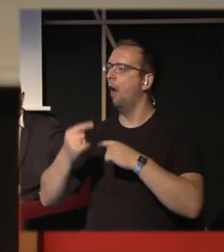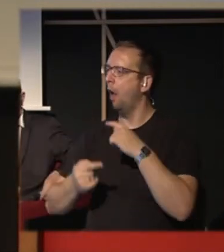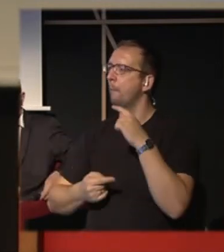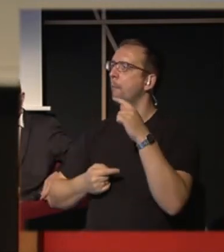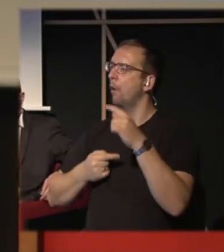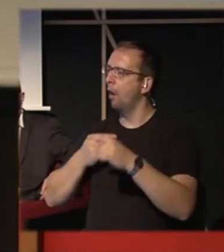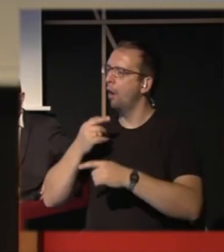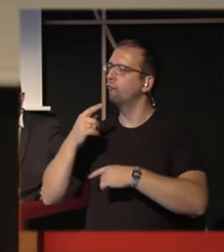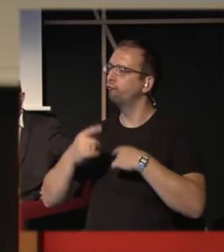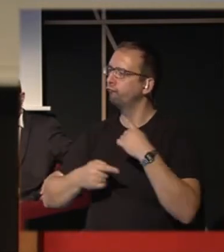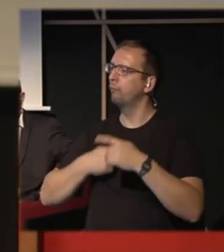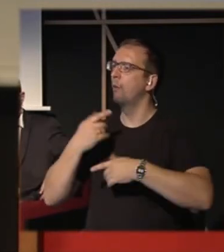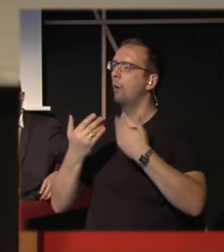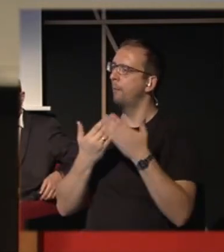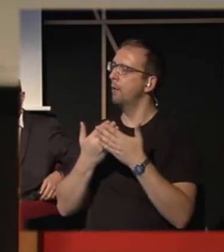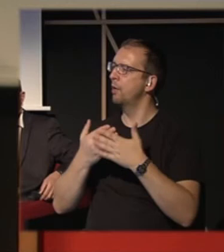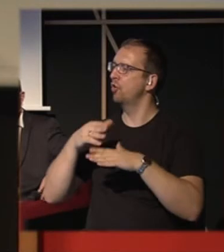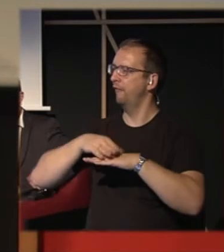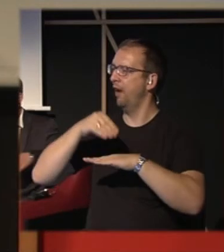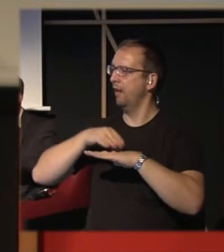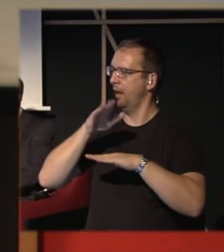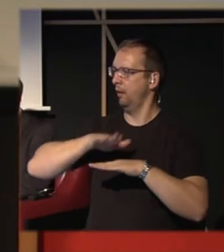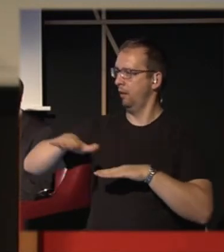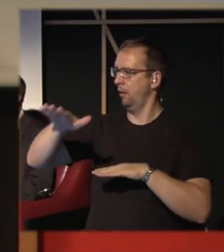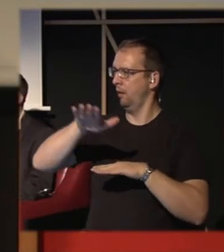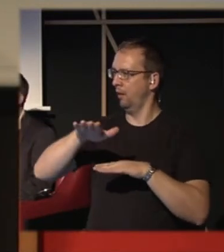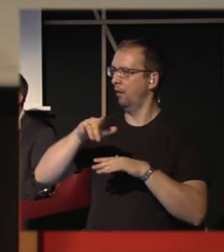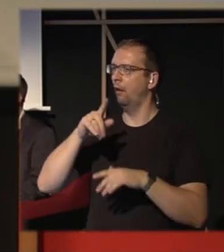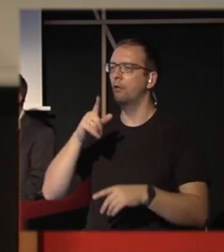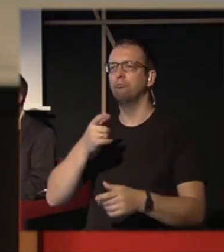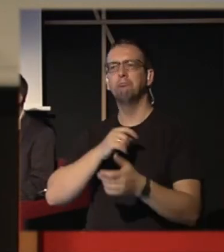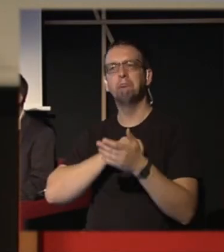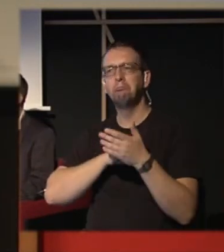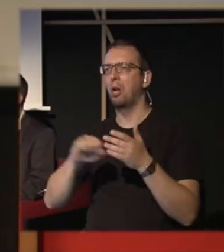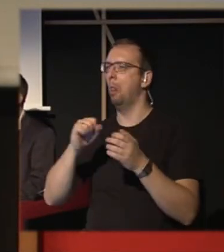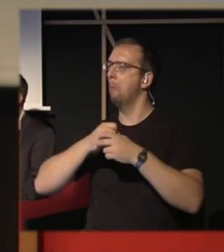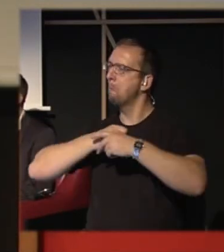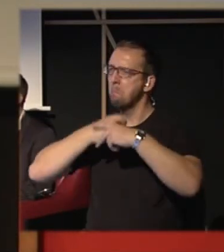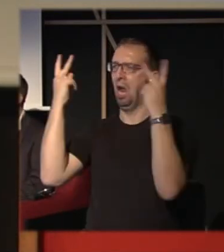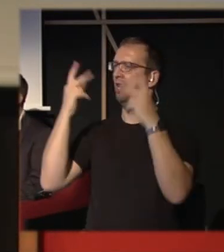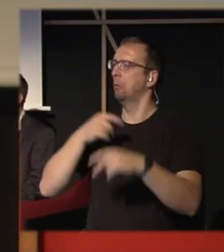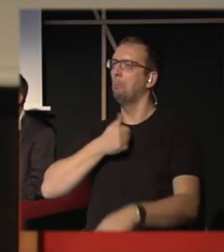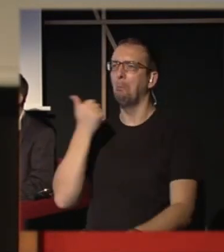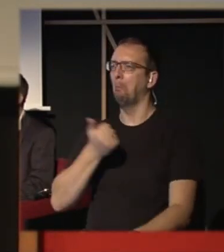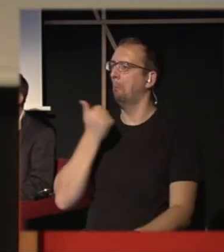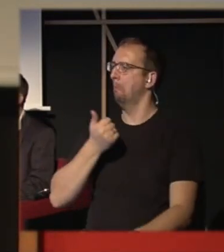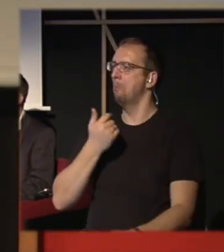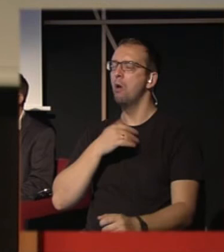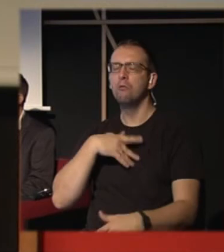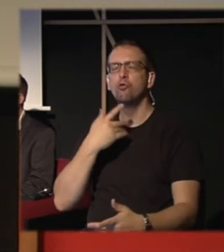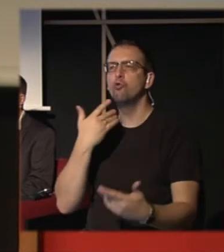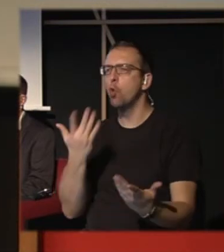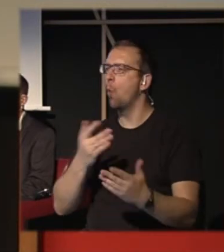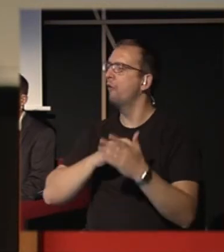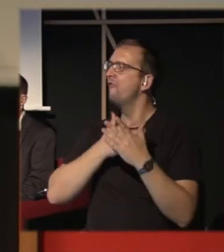speak. I think also the recent convention from the European Council on an integrated approach to safety, security,